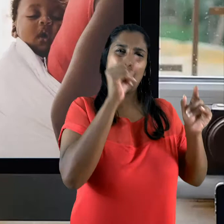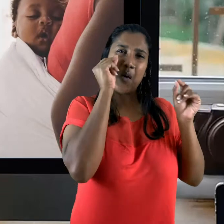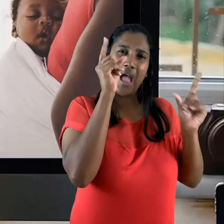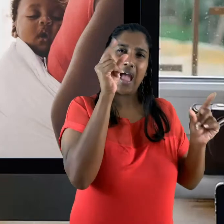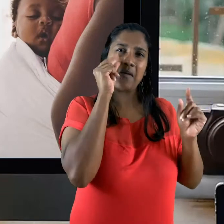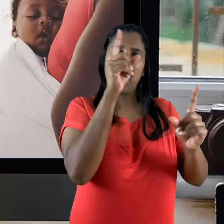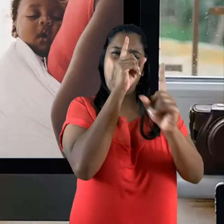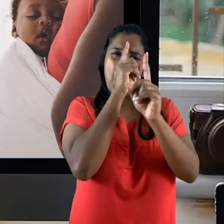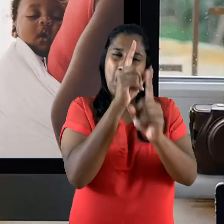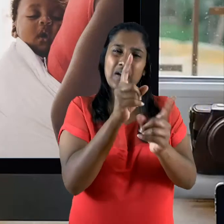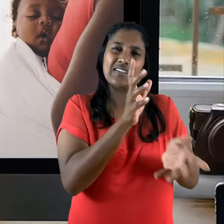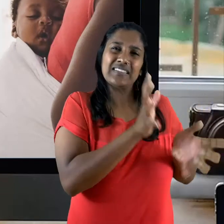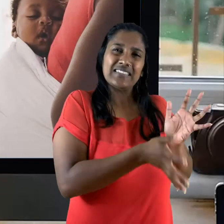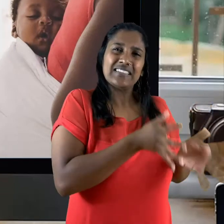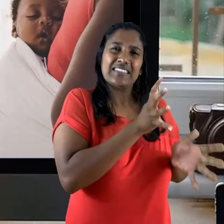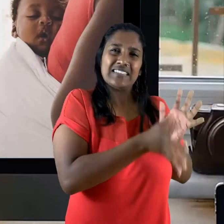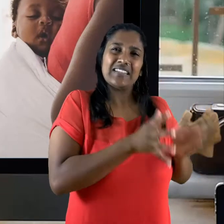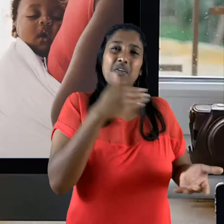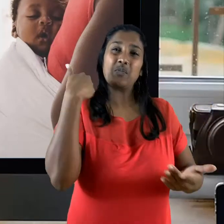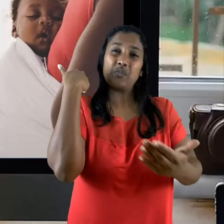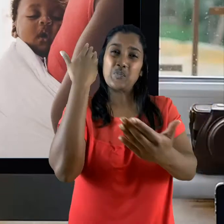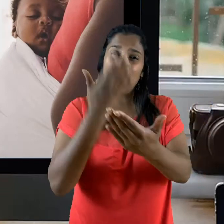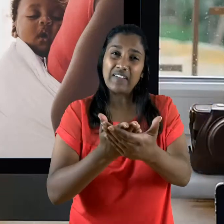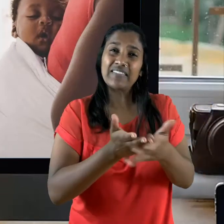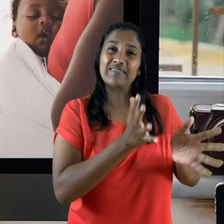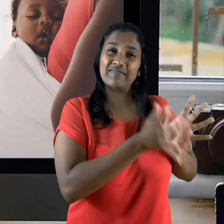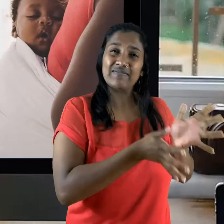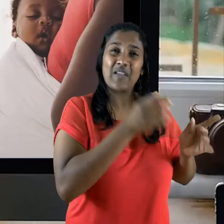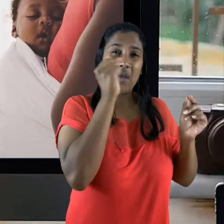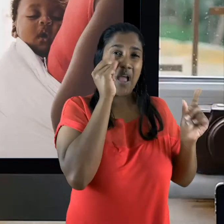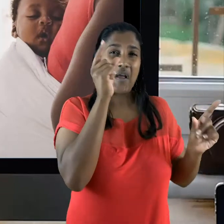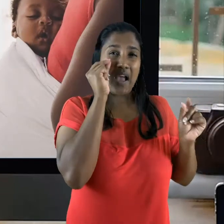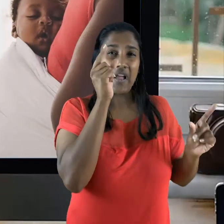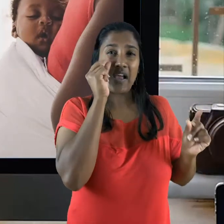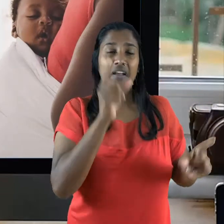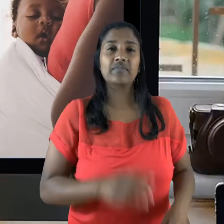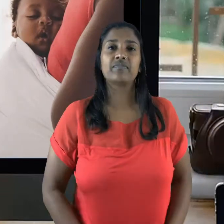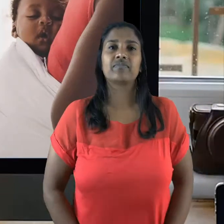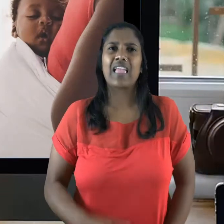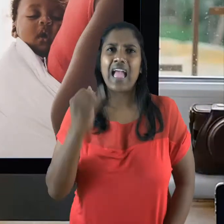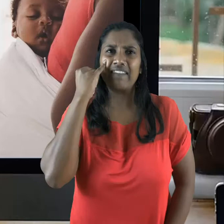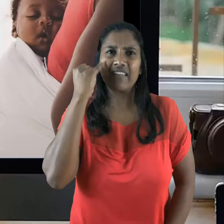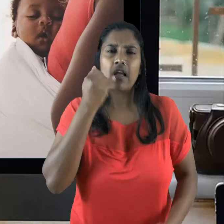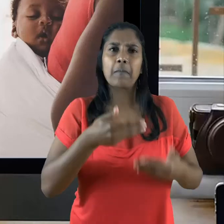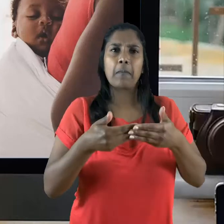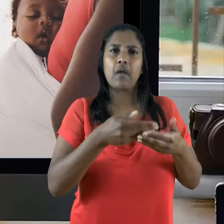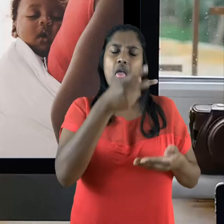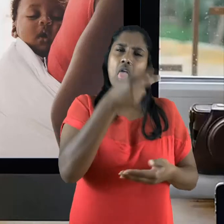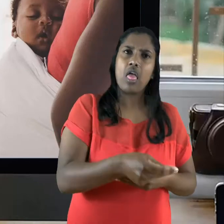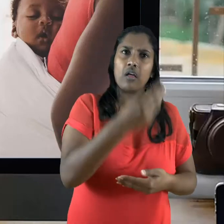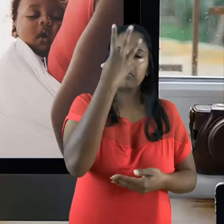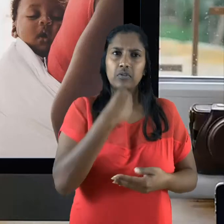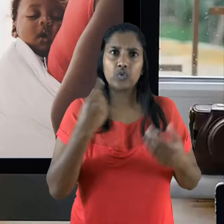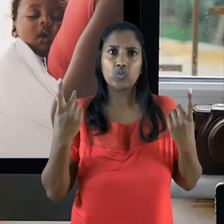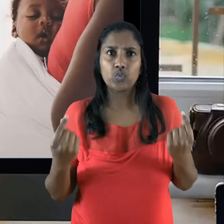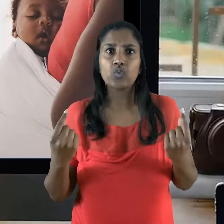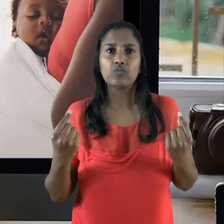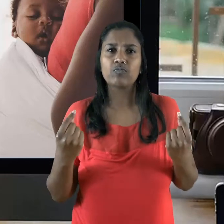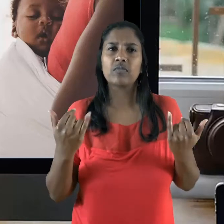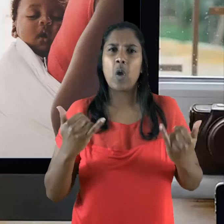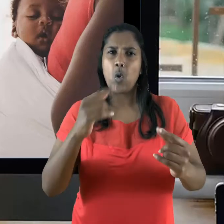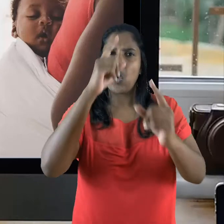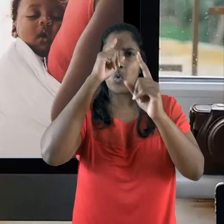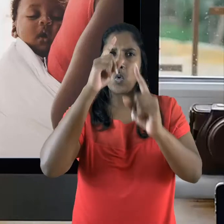Hopefully, baby's eyes will stay open until you get to the audiologist. But if the baby falls asleep on the way, all is not